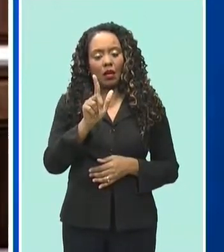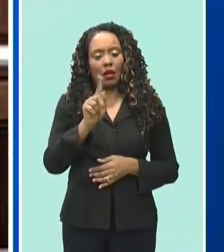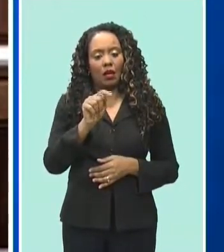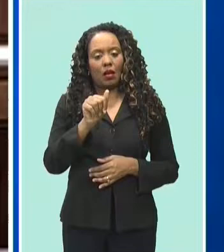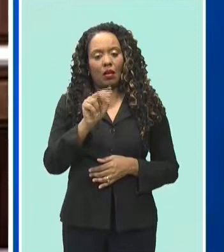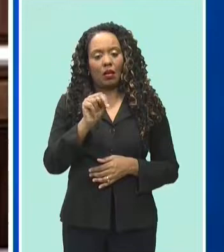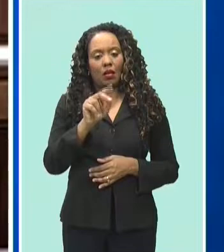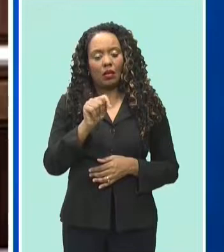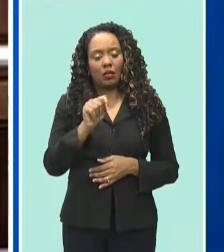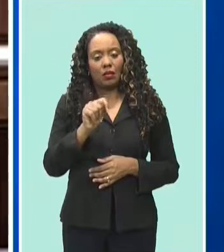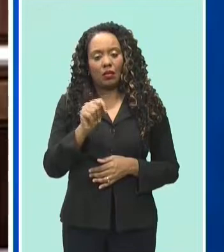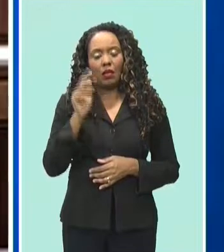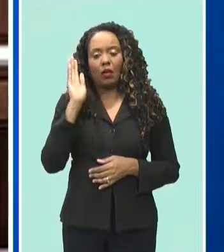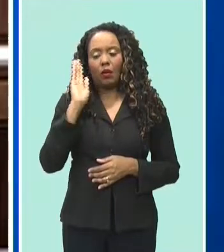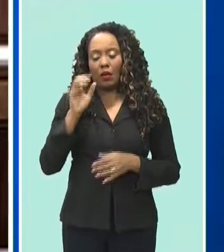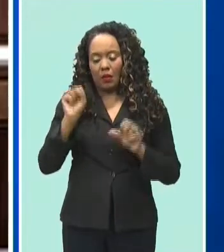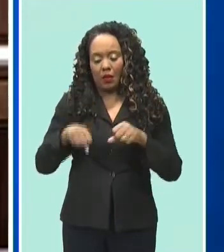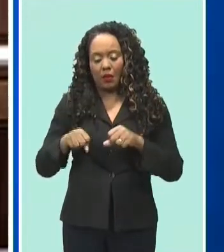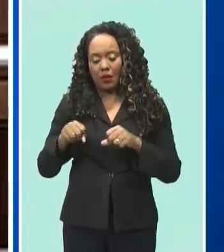X-rays